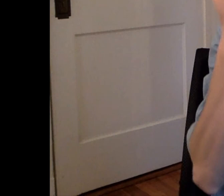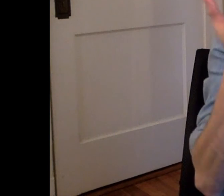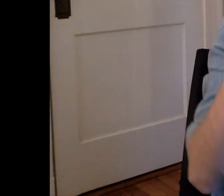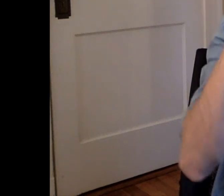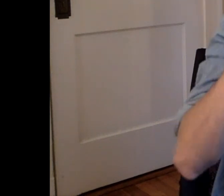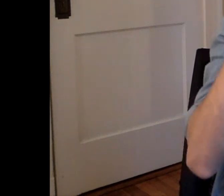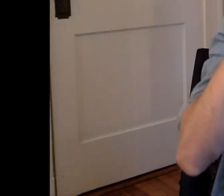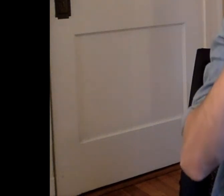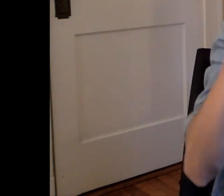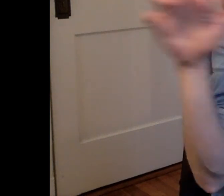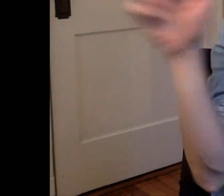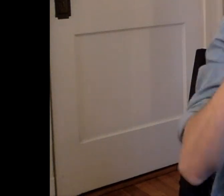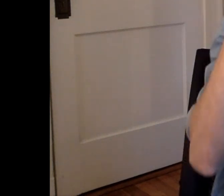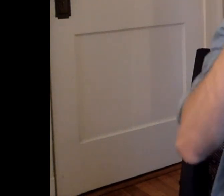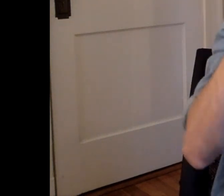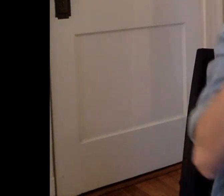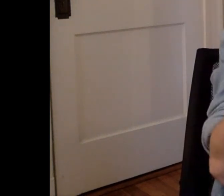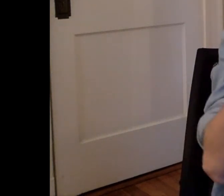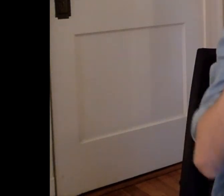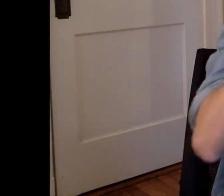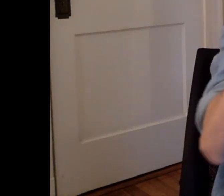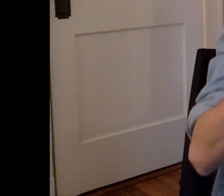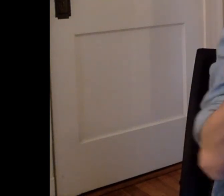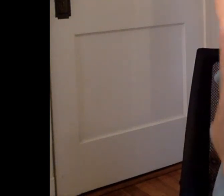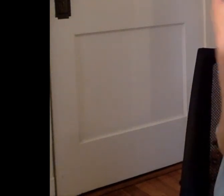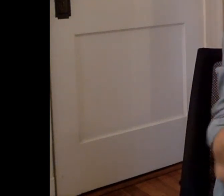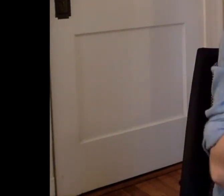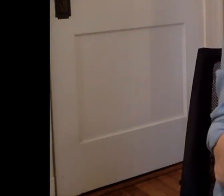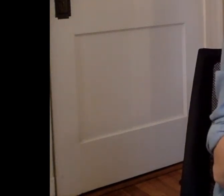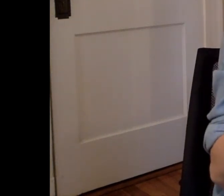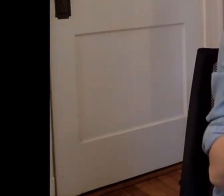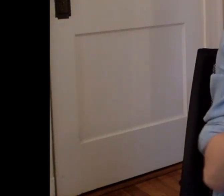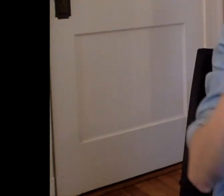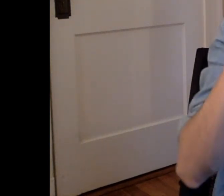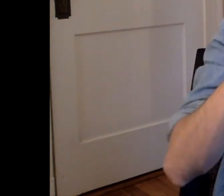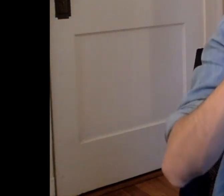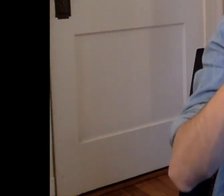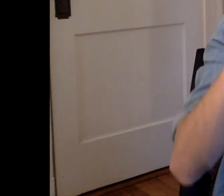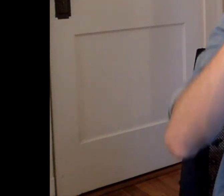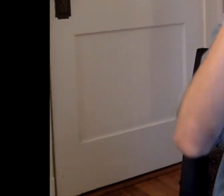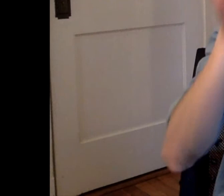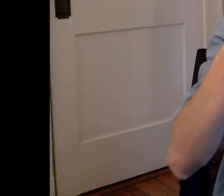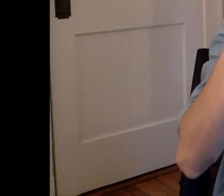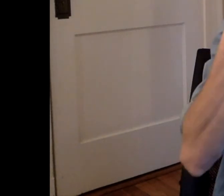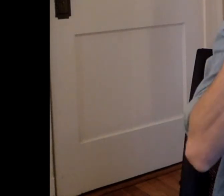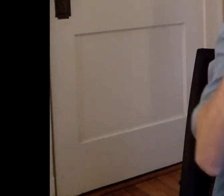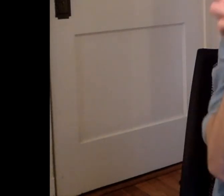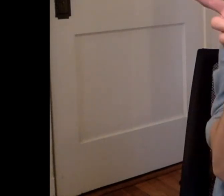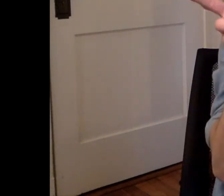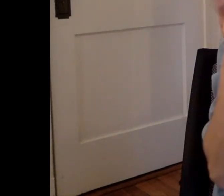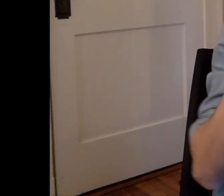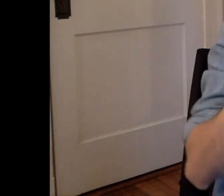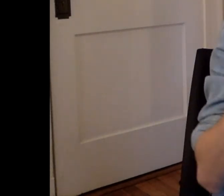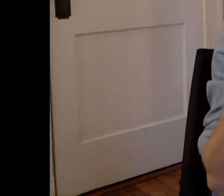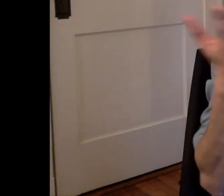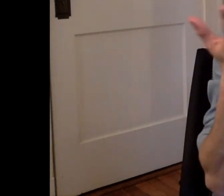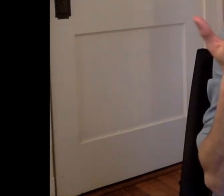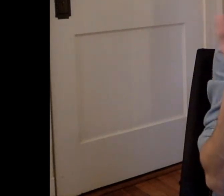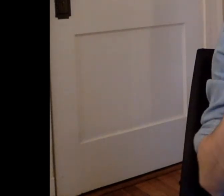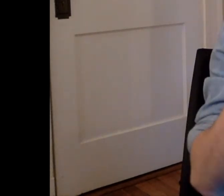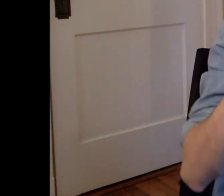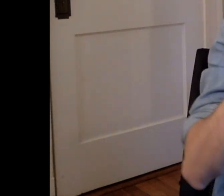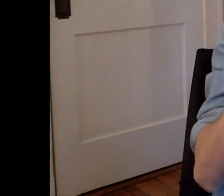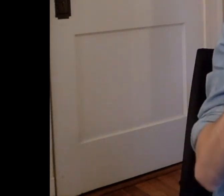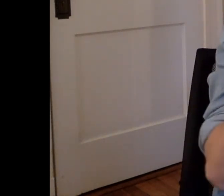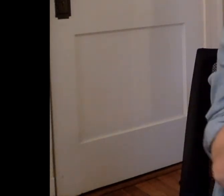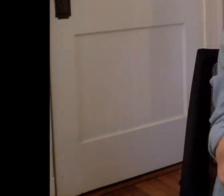So now to wrap up, we'll think back to those 2 questions from the beginning of the video. What is a system of inequalities? And how can we solve a system